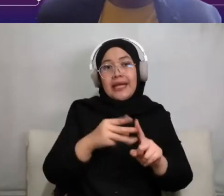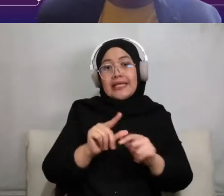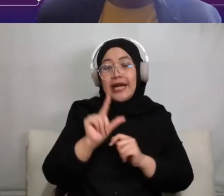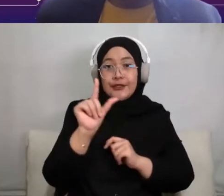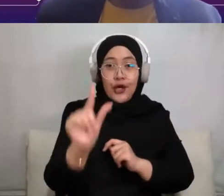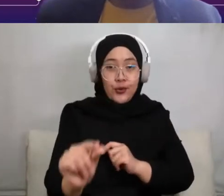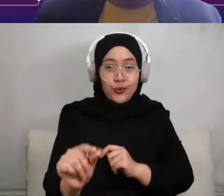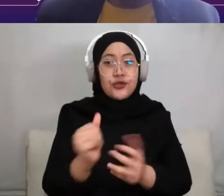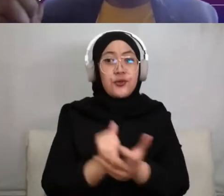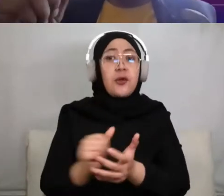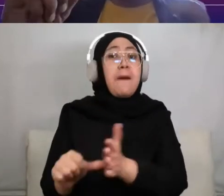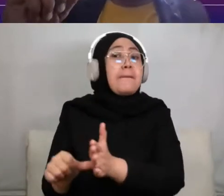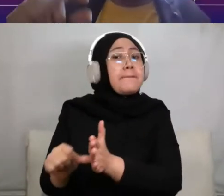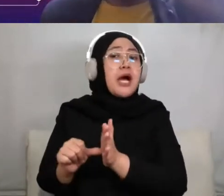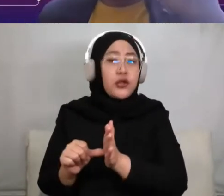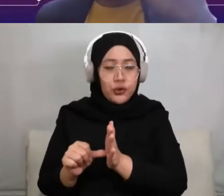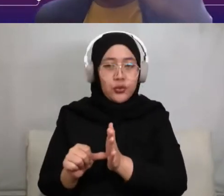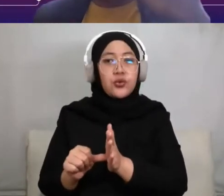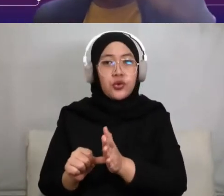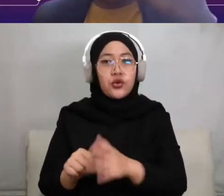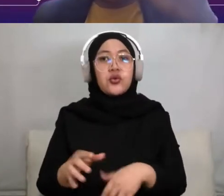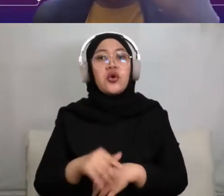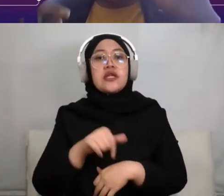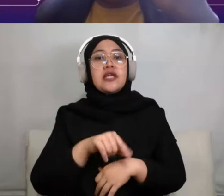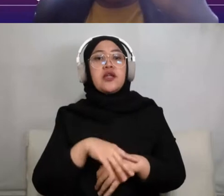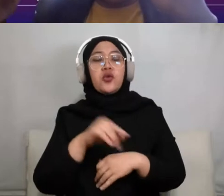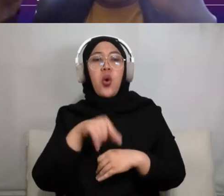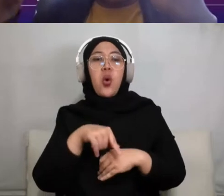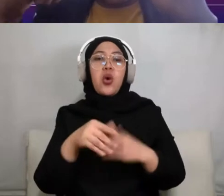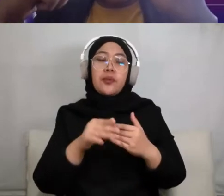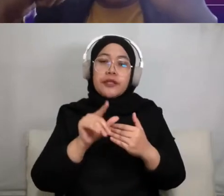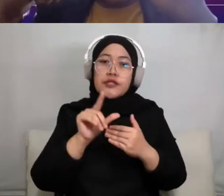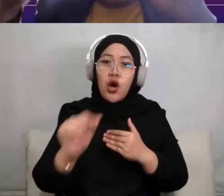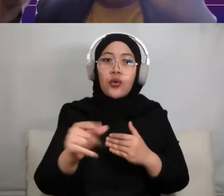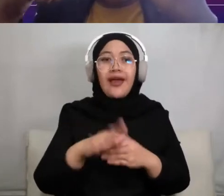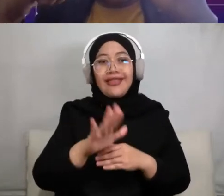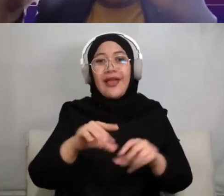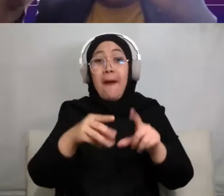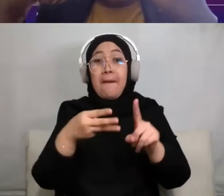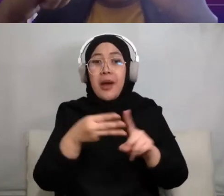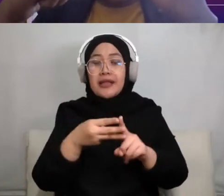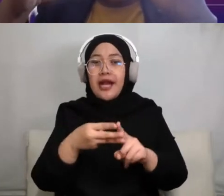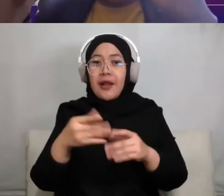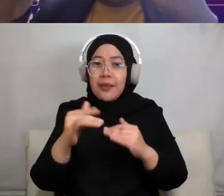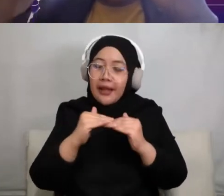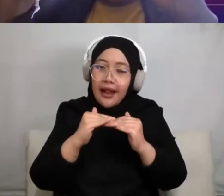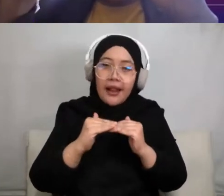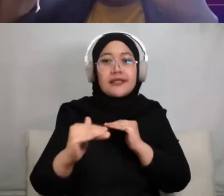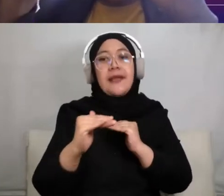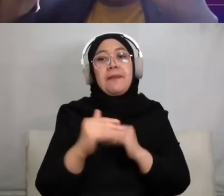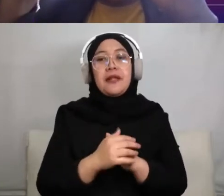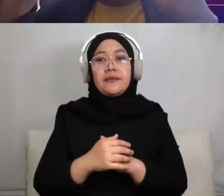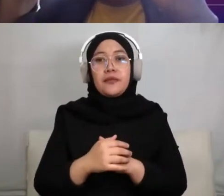life of battery, number one. It is very simple. If you can rightly understand this concept, you have a battery, mobile battery.